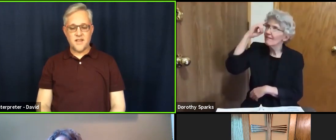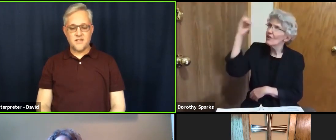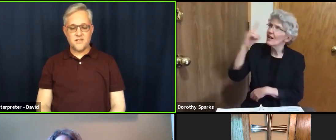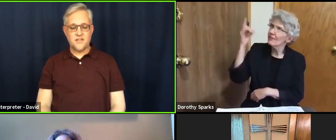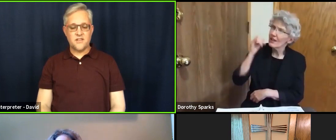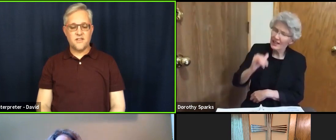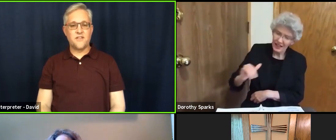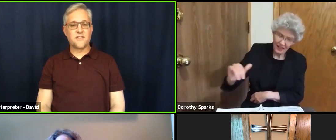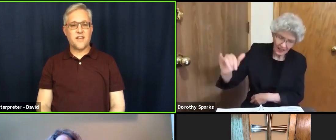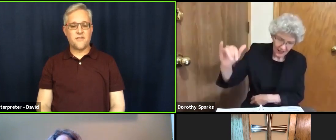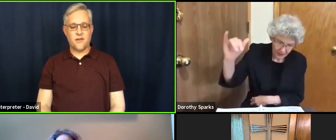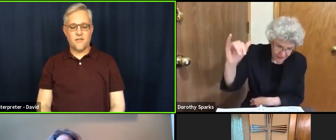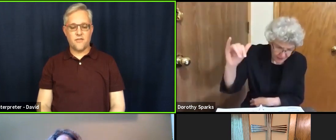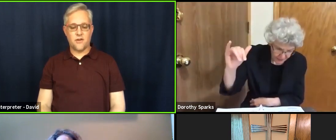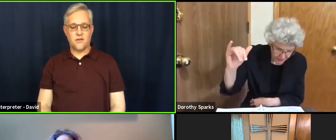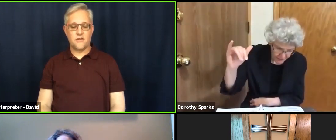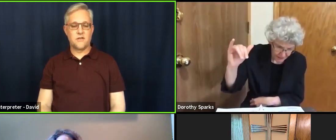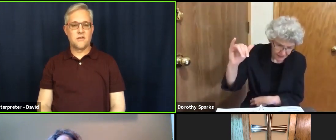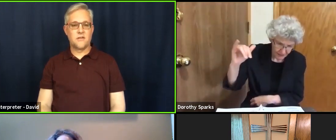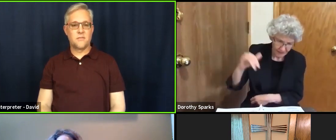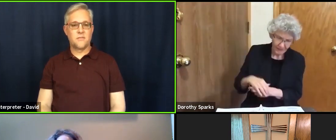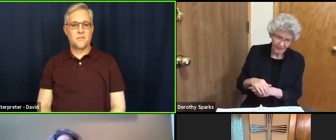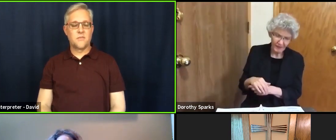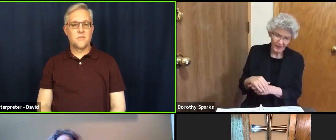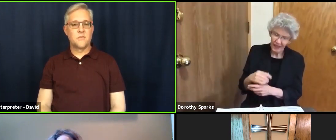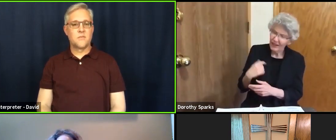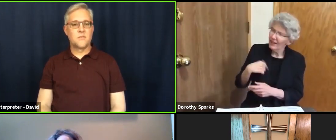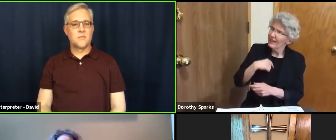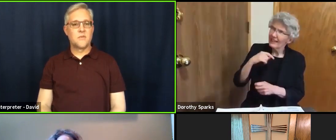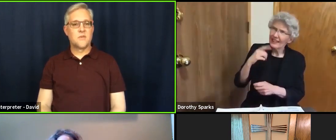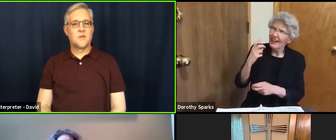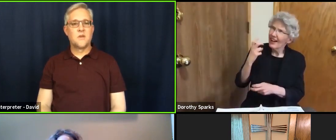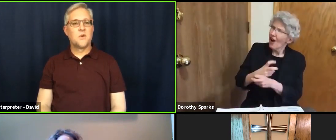Some days it feels like forever.